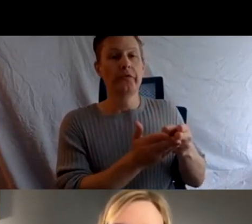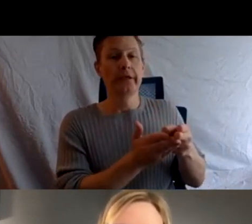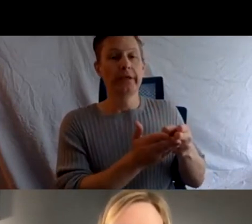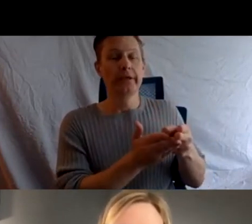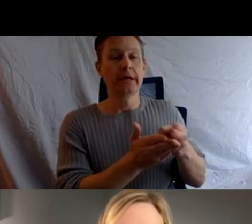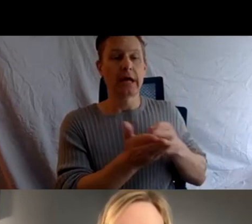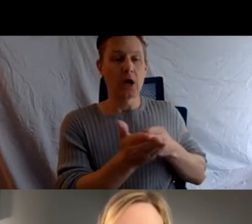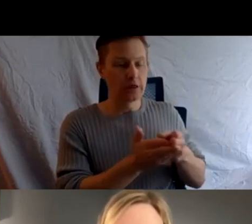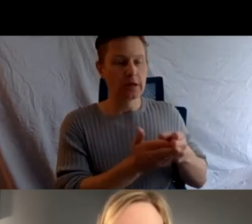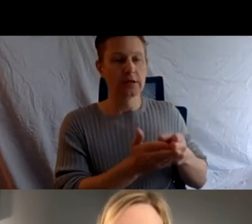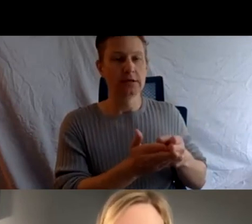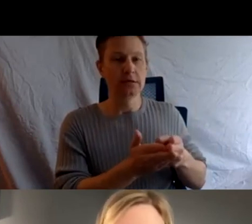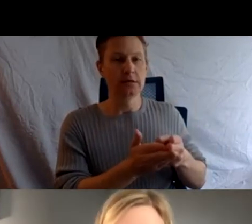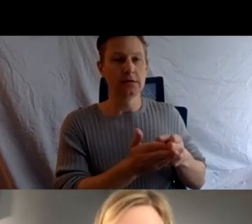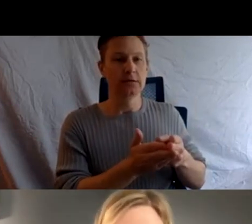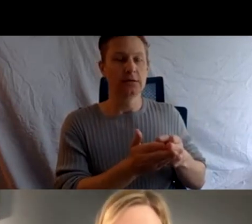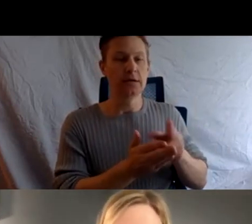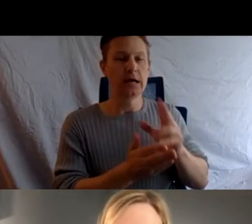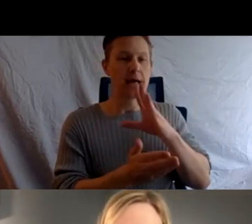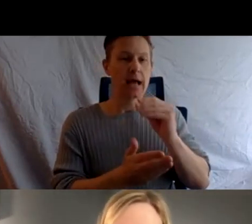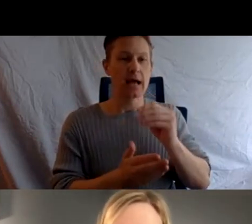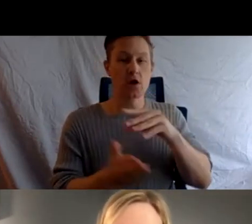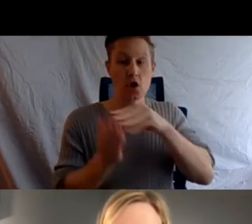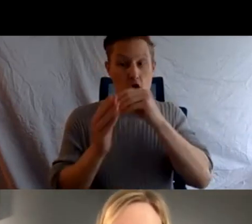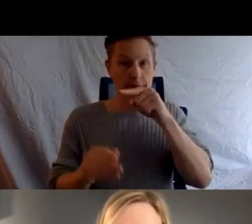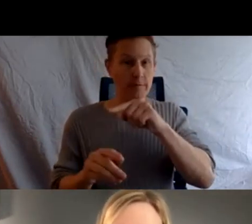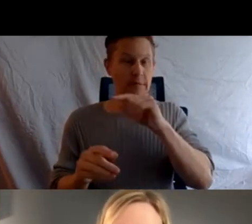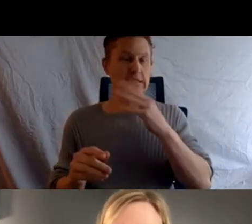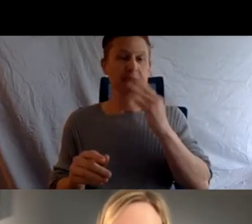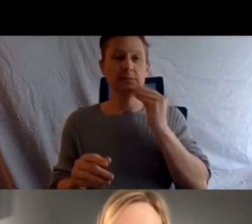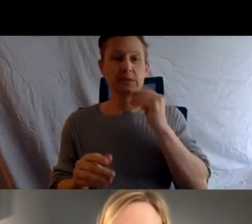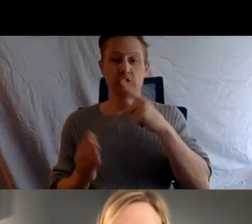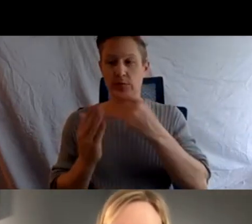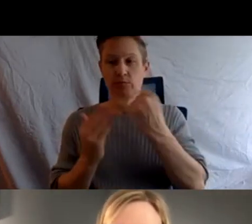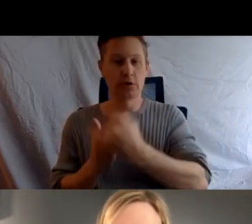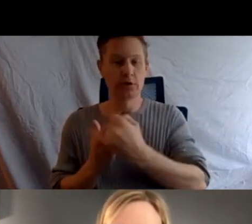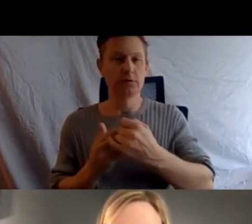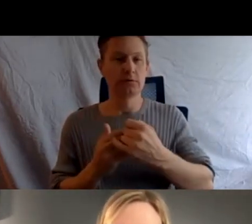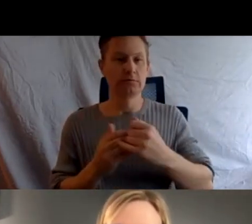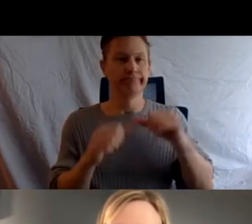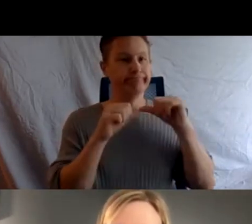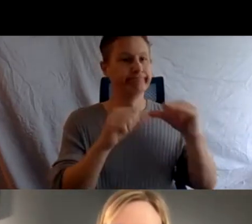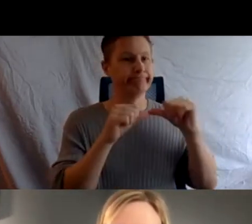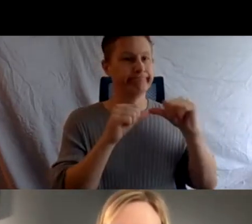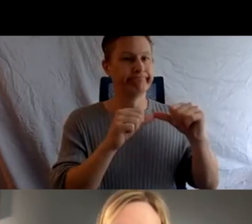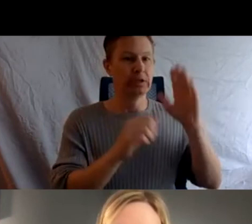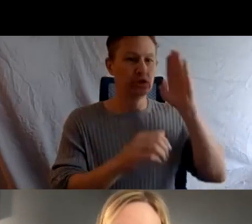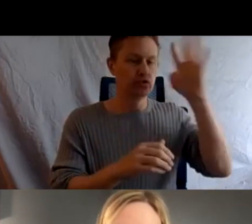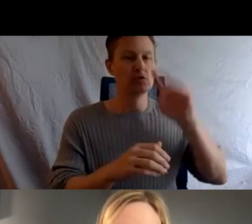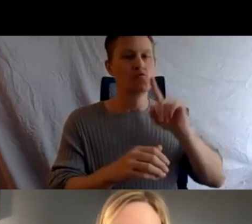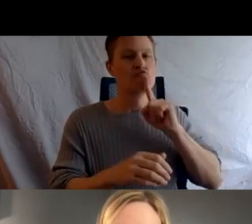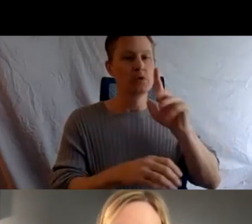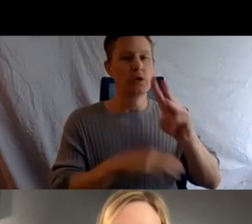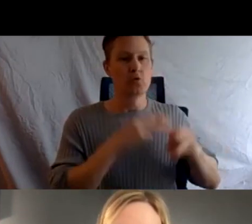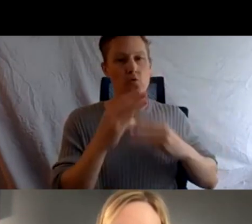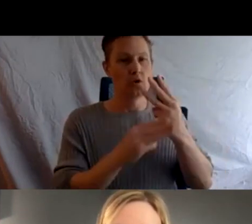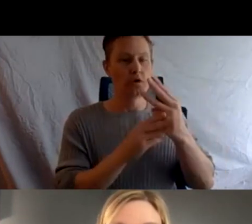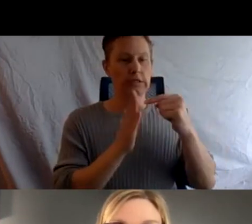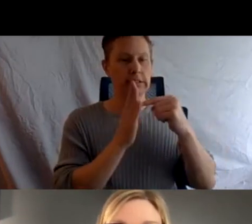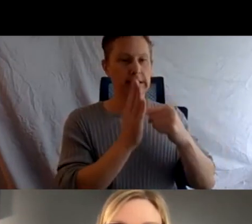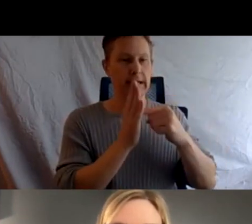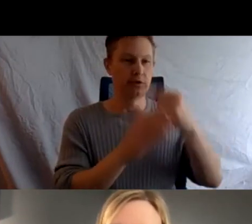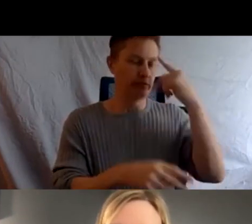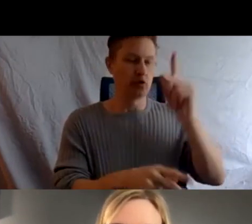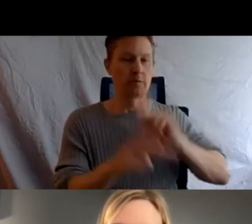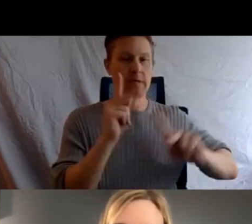from Mainframe and DreamWorks books, and continue to create real world examples for people to